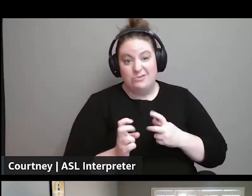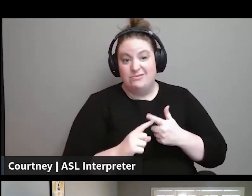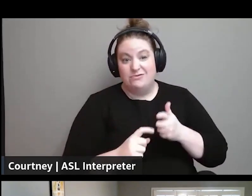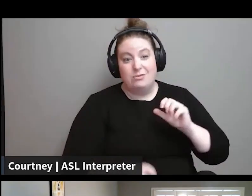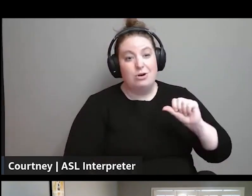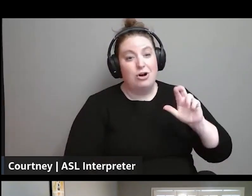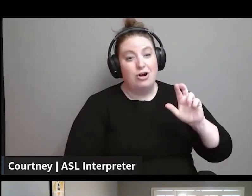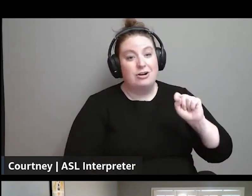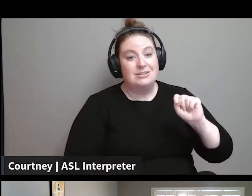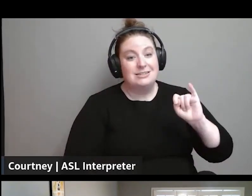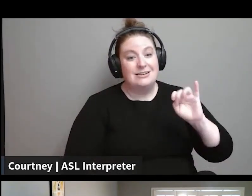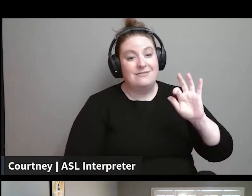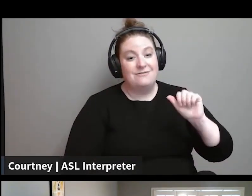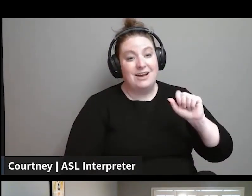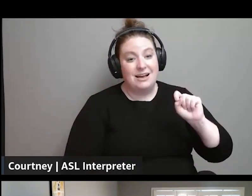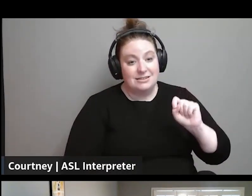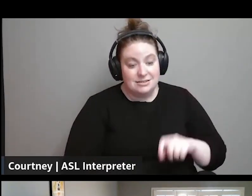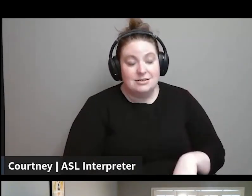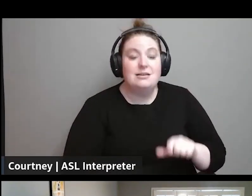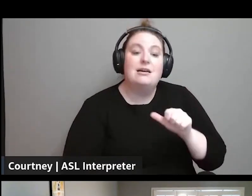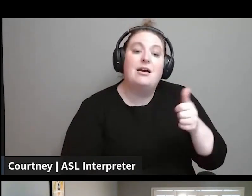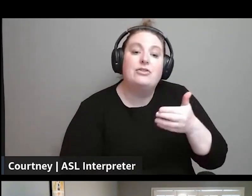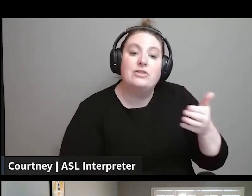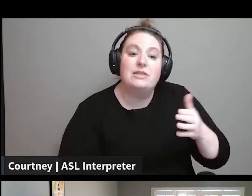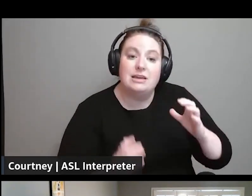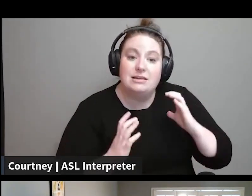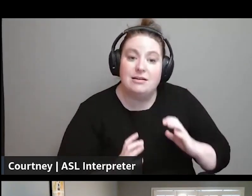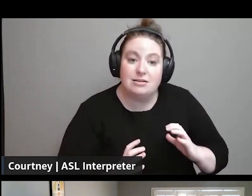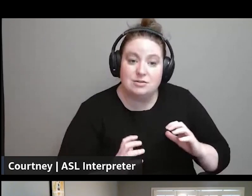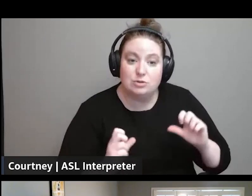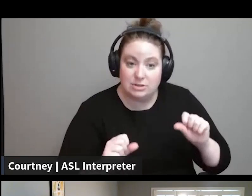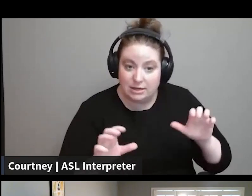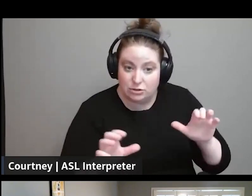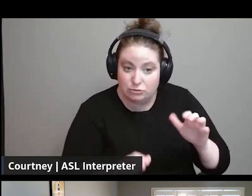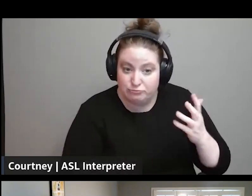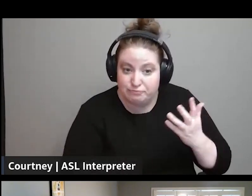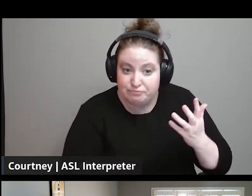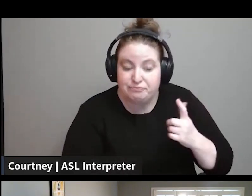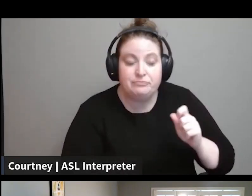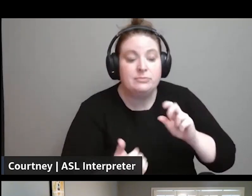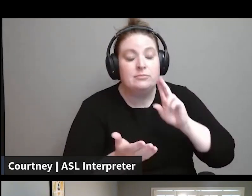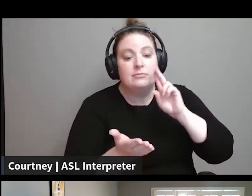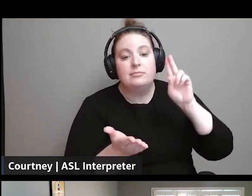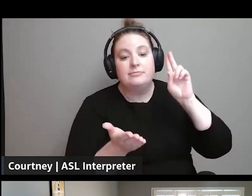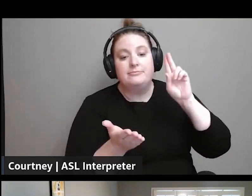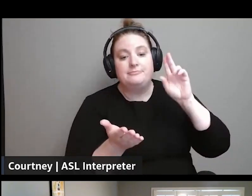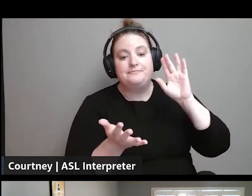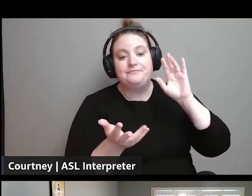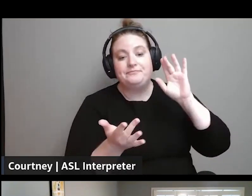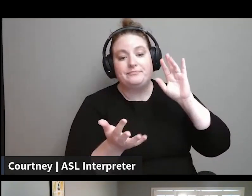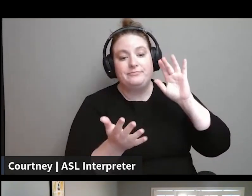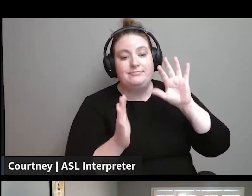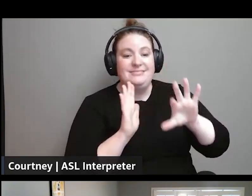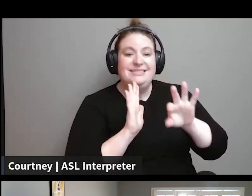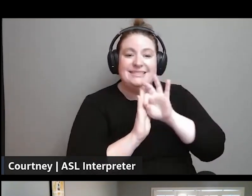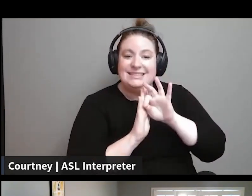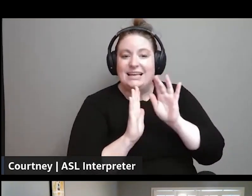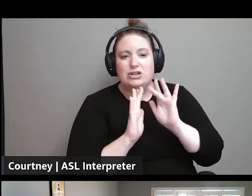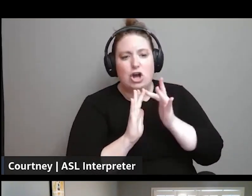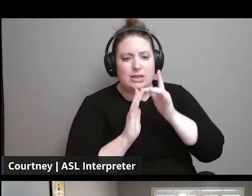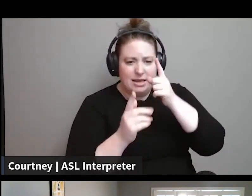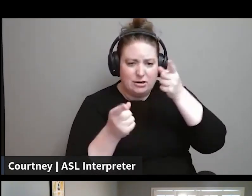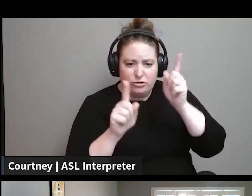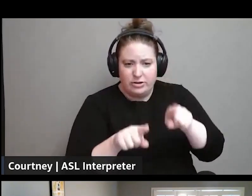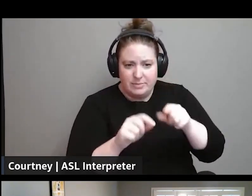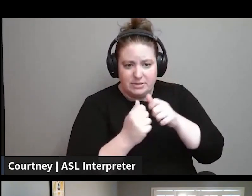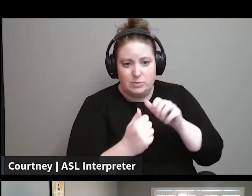Artifact. The other thing customers can do here is they can sign, select online agreements with